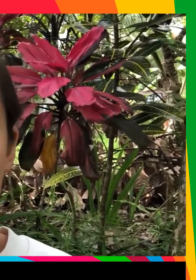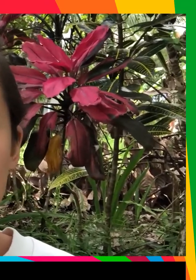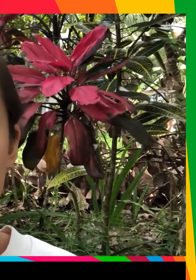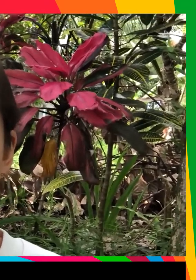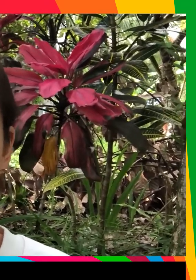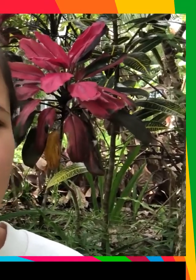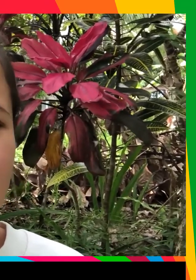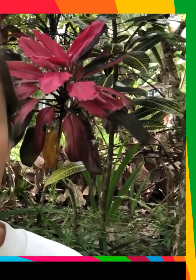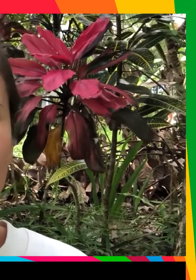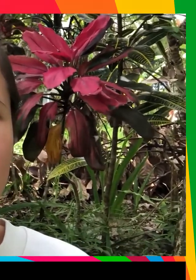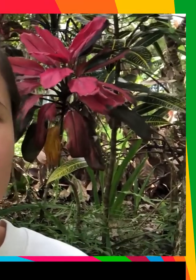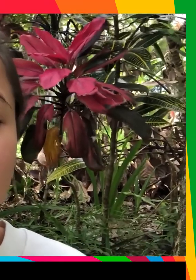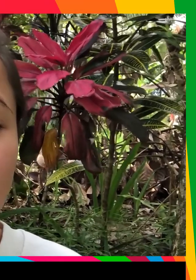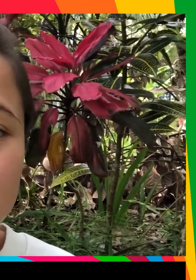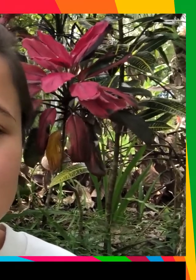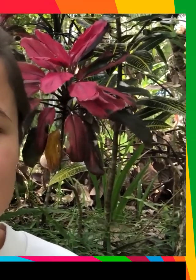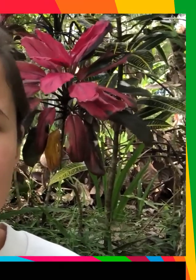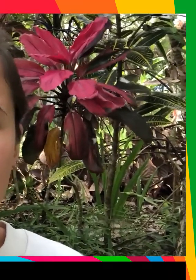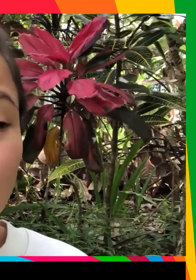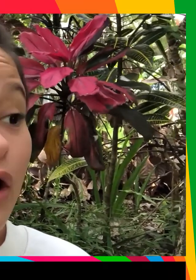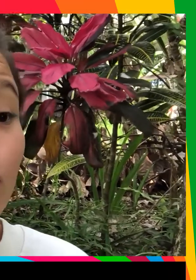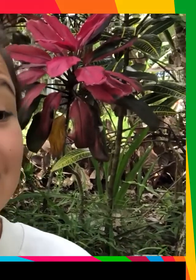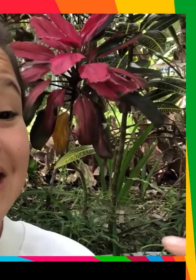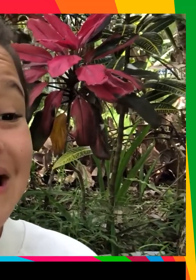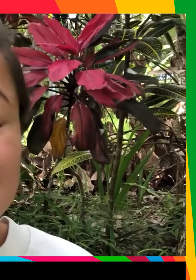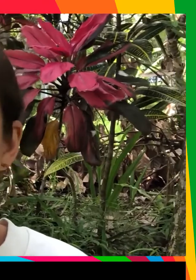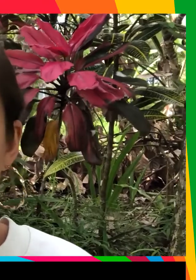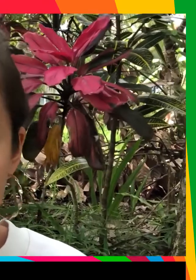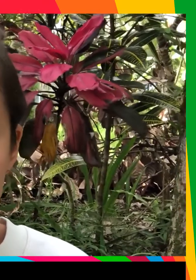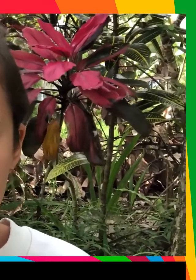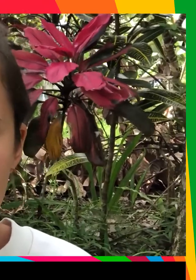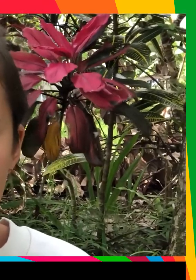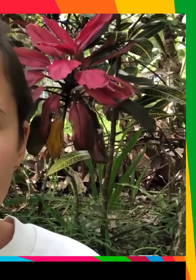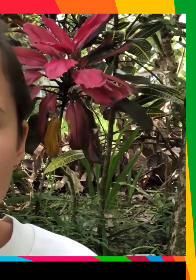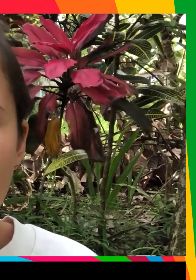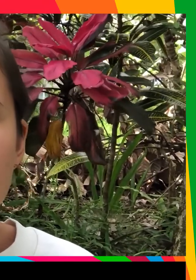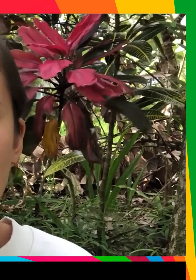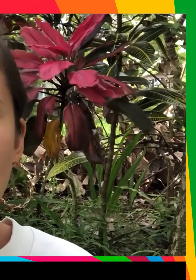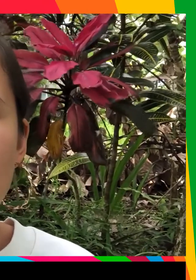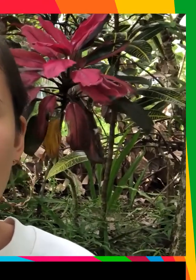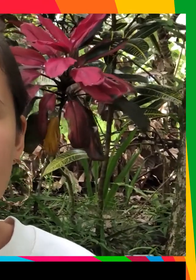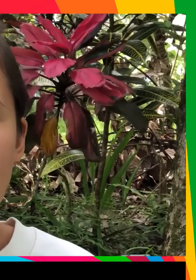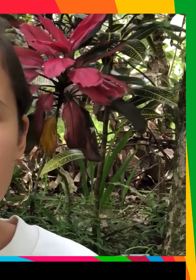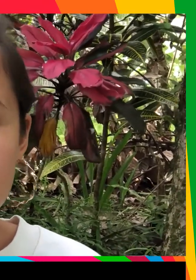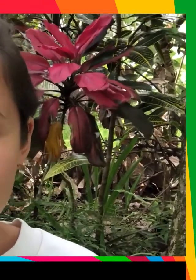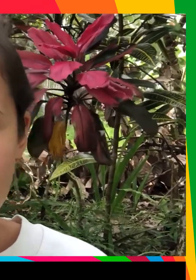our generation knows that. We not only feel the urgency, we not only see the challenges, but we also